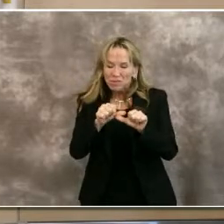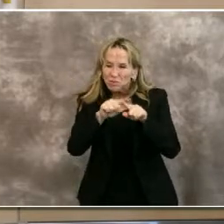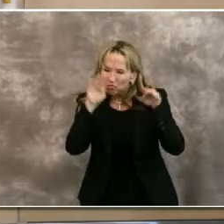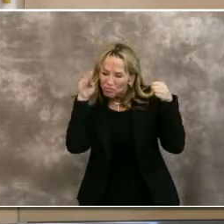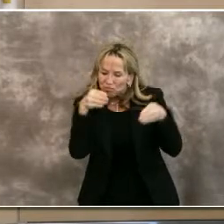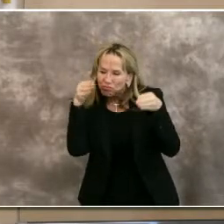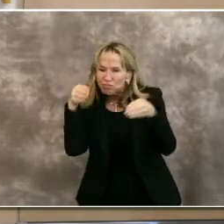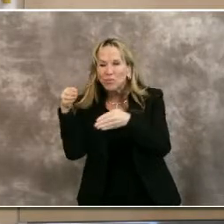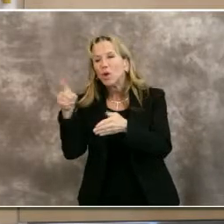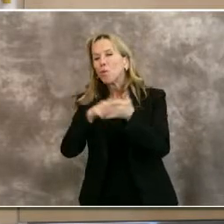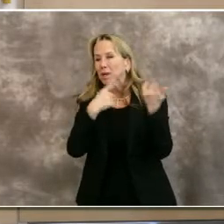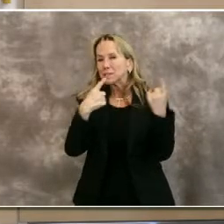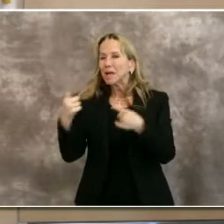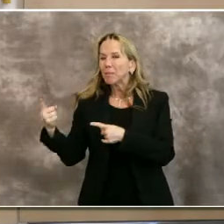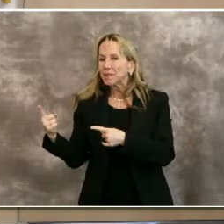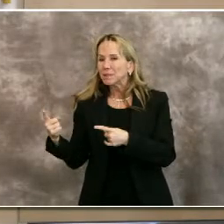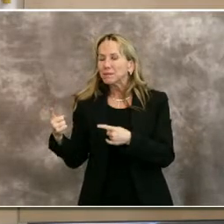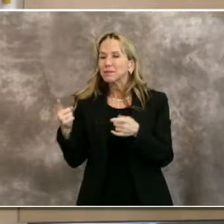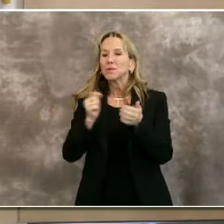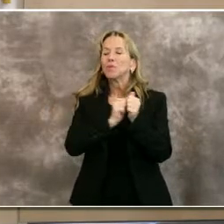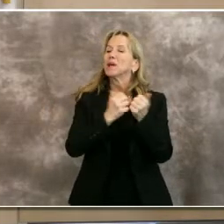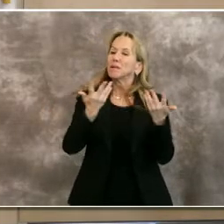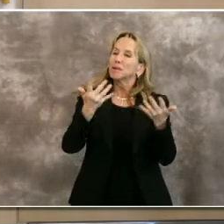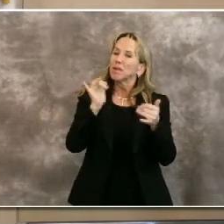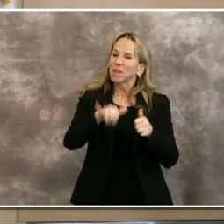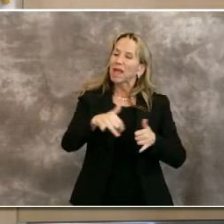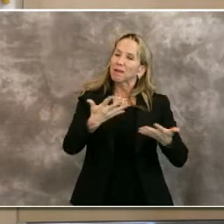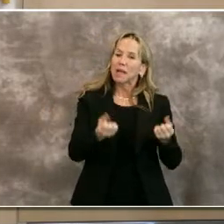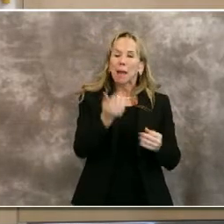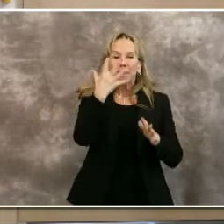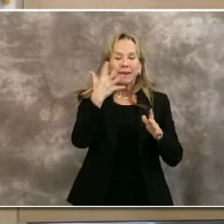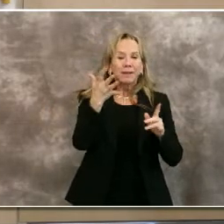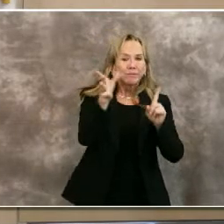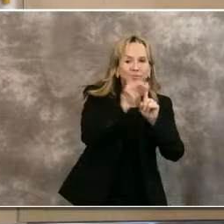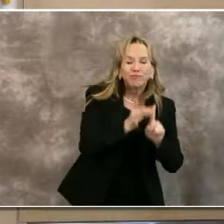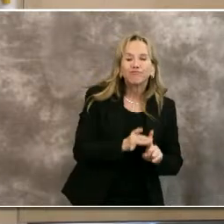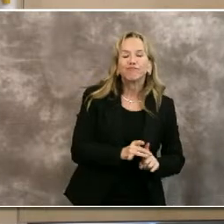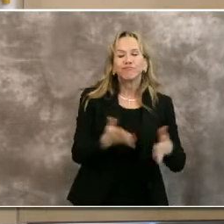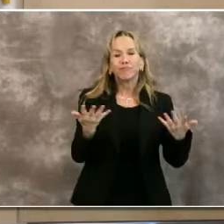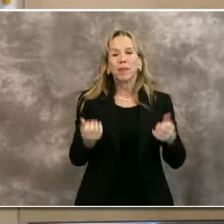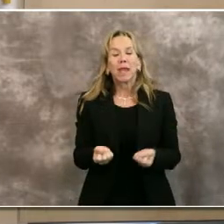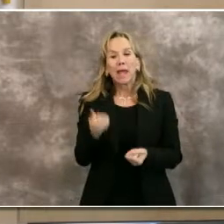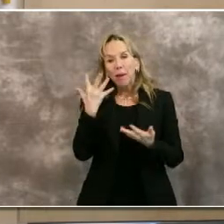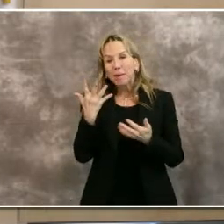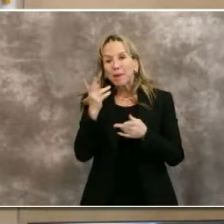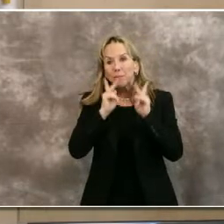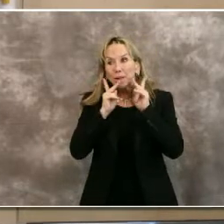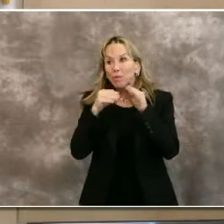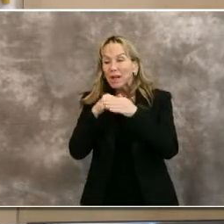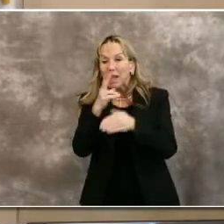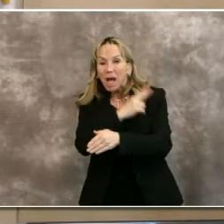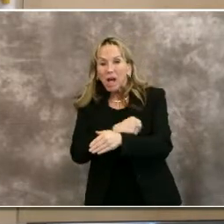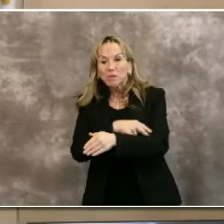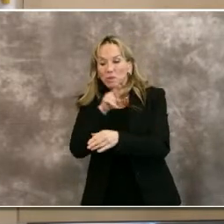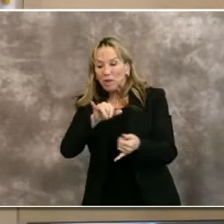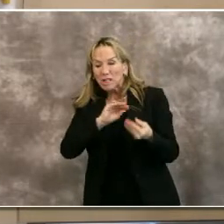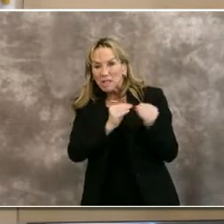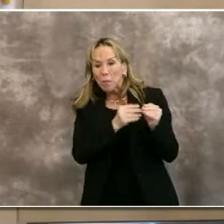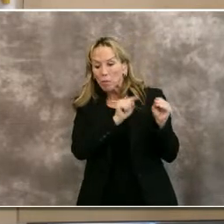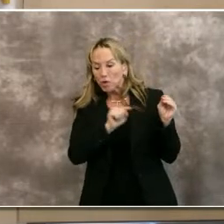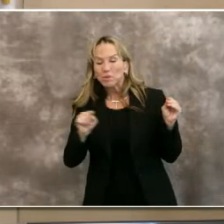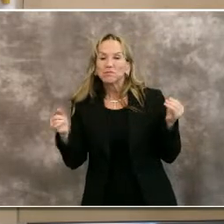of what's going on with the number of cases, hospitalizations, outbreaks as